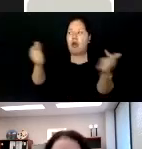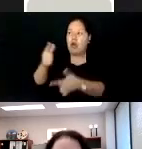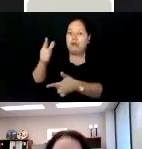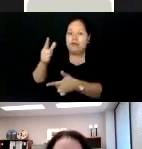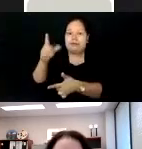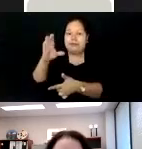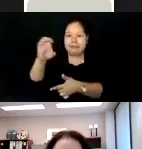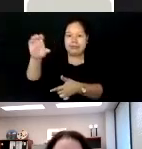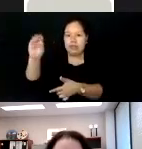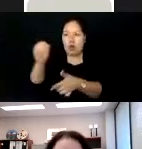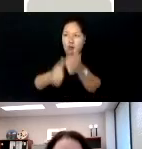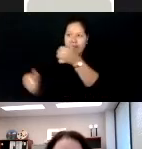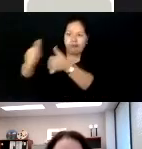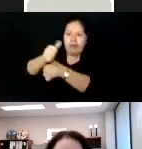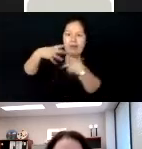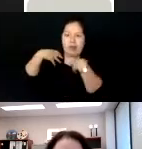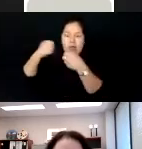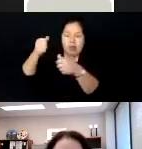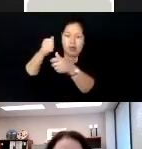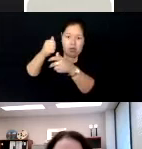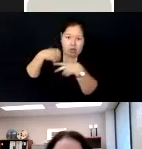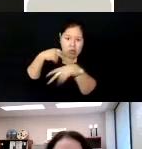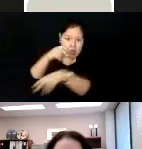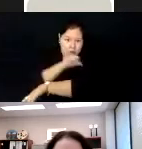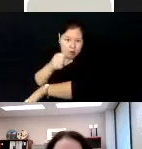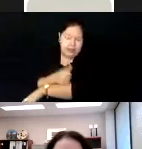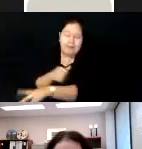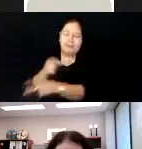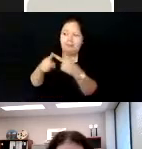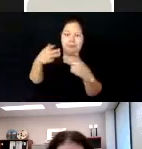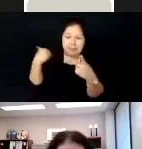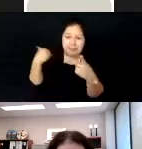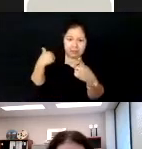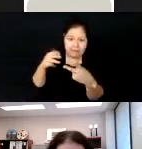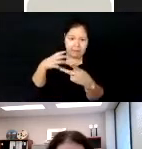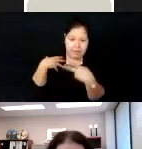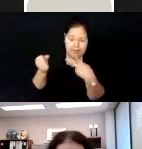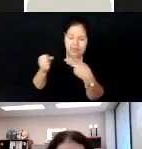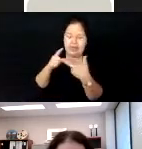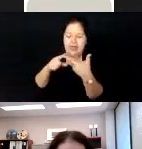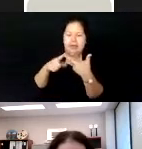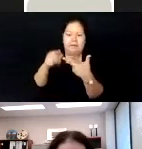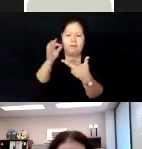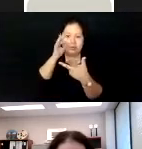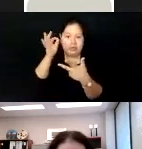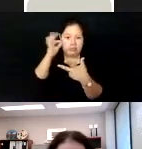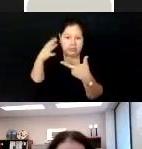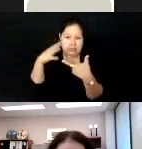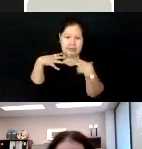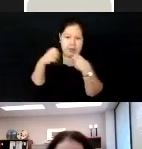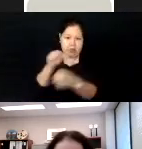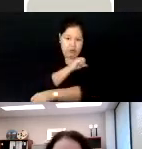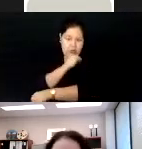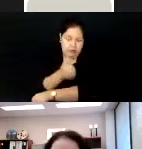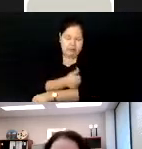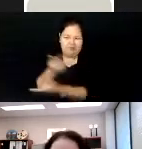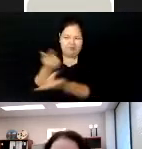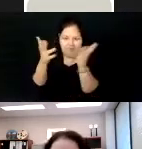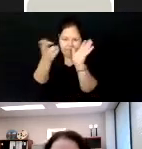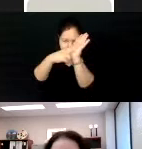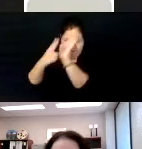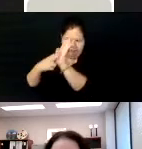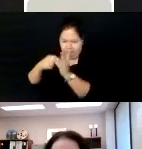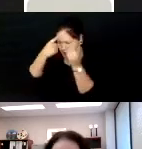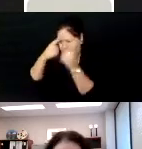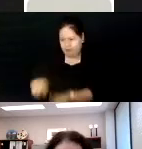authorities, the Ministry of Health, and the First Nations Health Authority. The TRC's 94 calls to action,